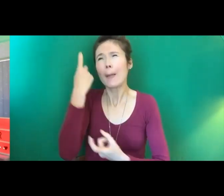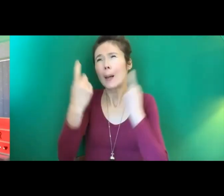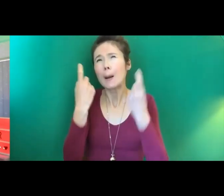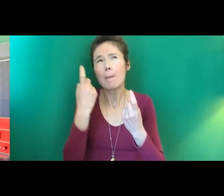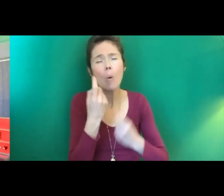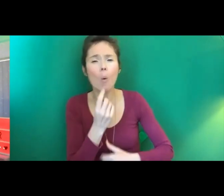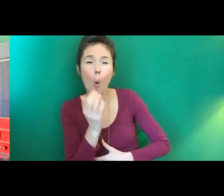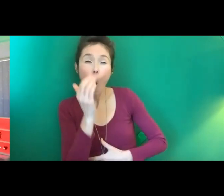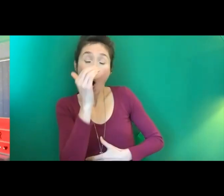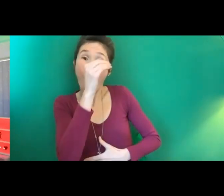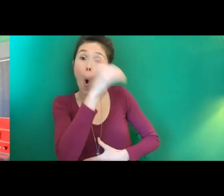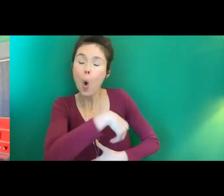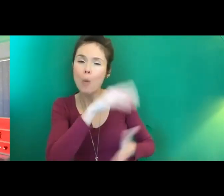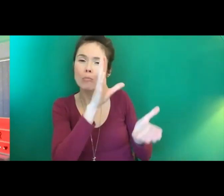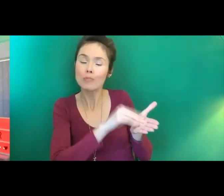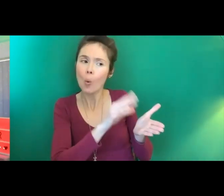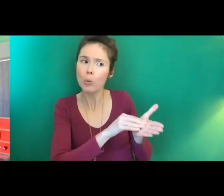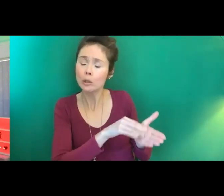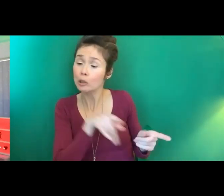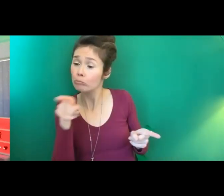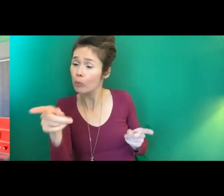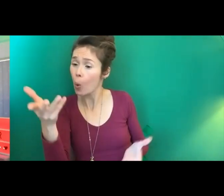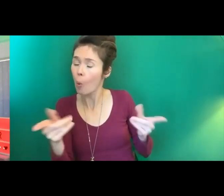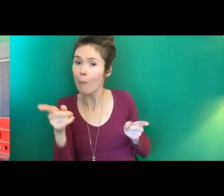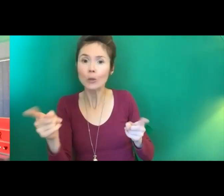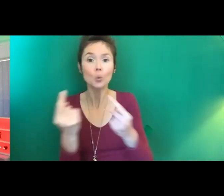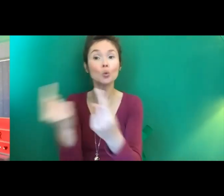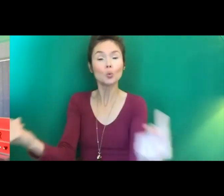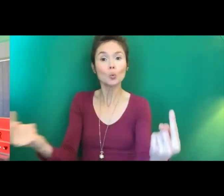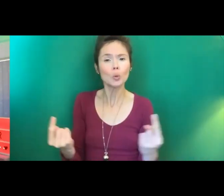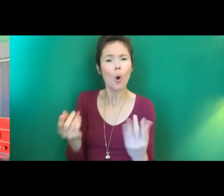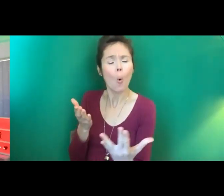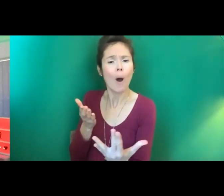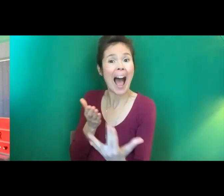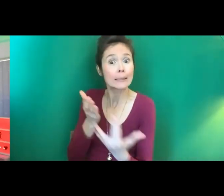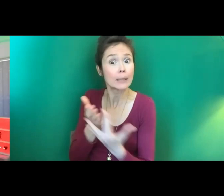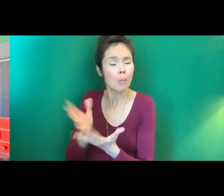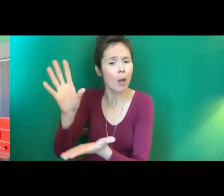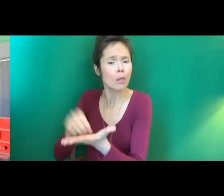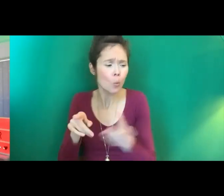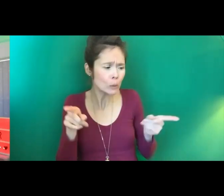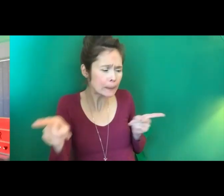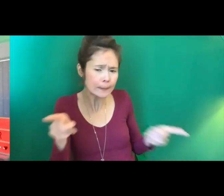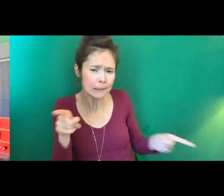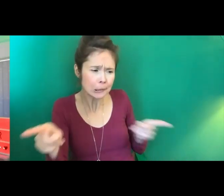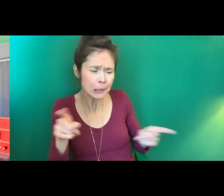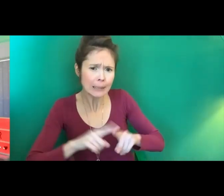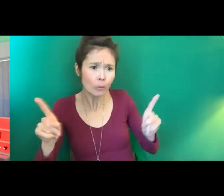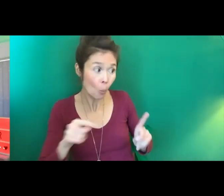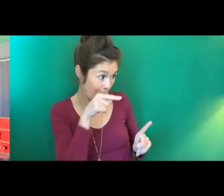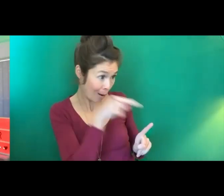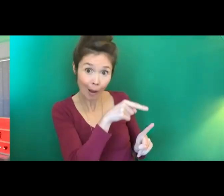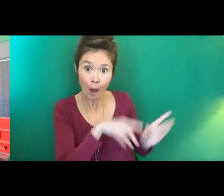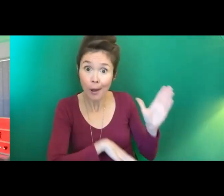know, changed the game, as it were? And, you know, most of the comments that were put up was, yes, it has. It really has